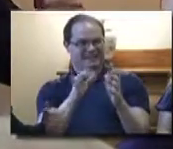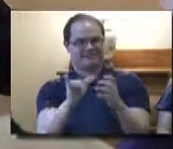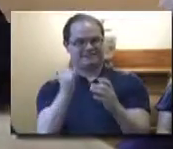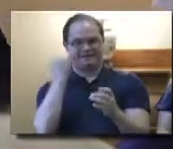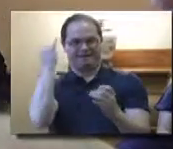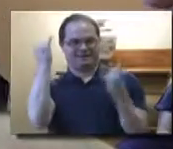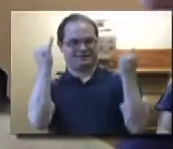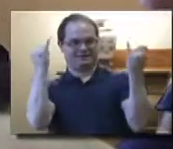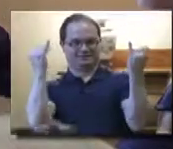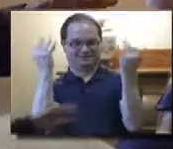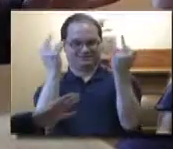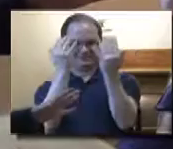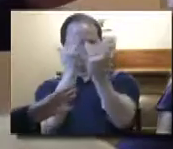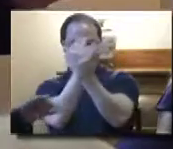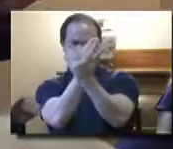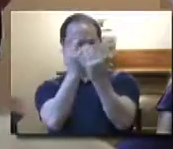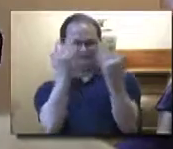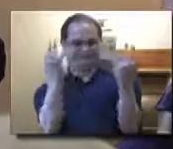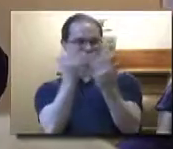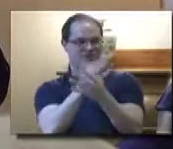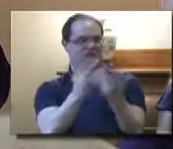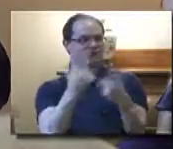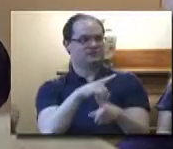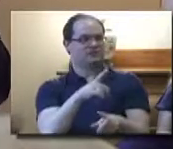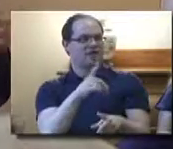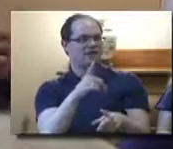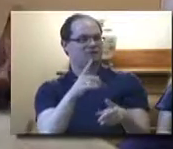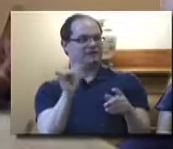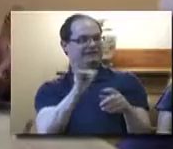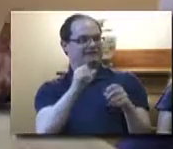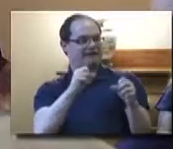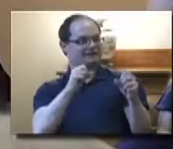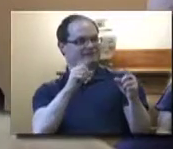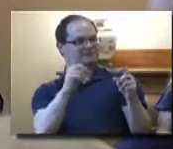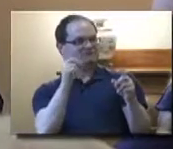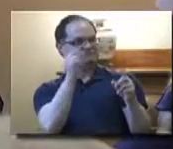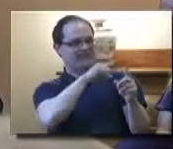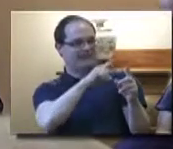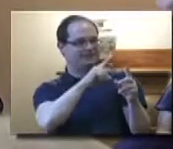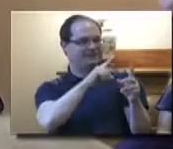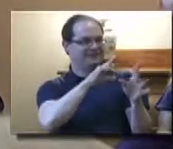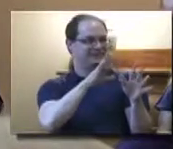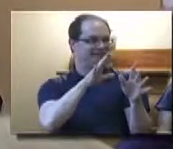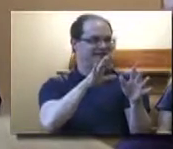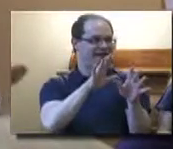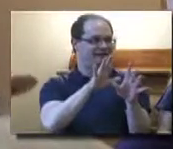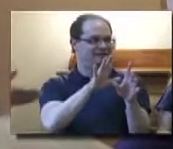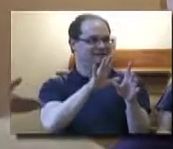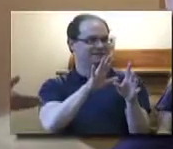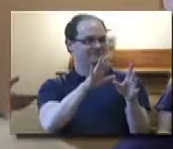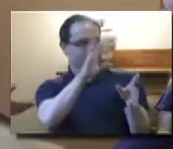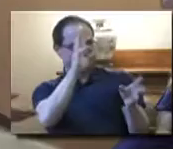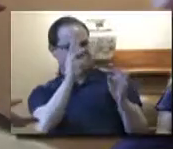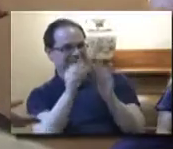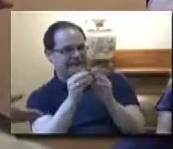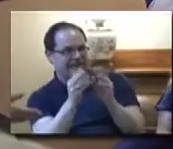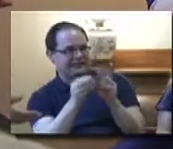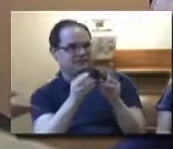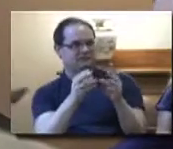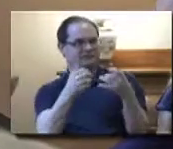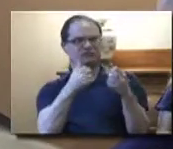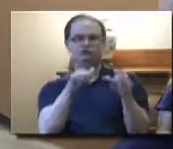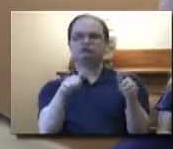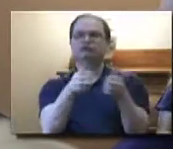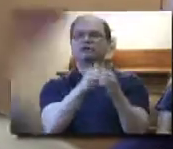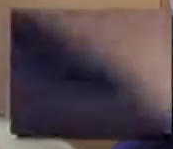idea. And there's a whole lot of faking and fainting and pretending, and it's quite a challenge to get through with